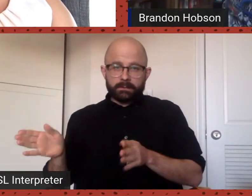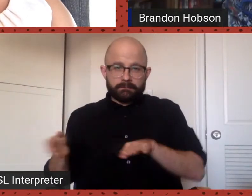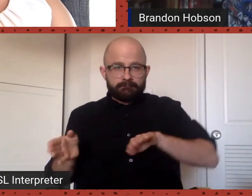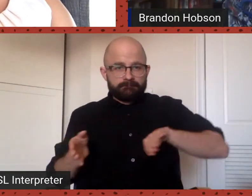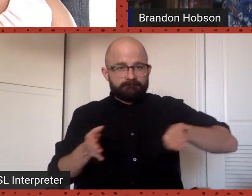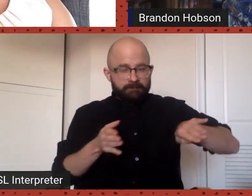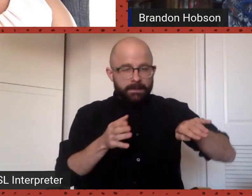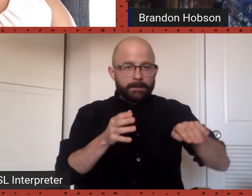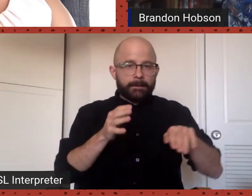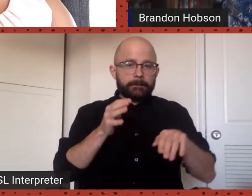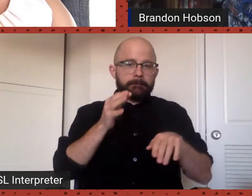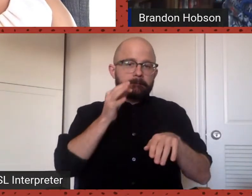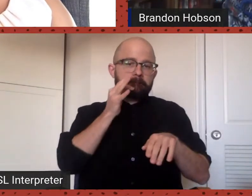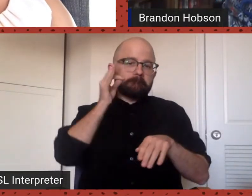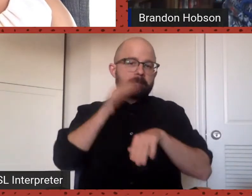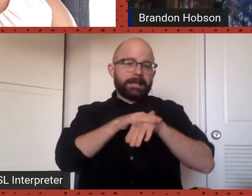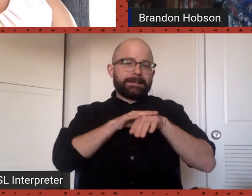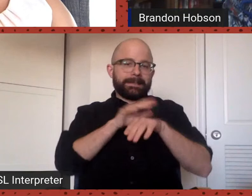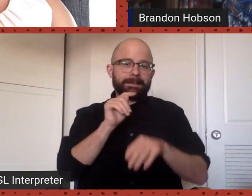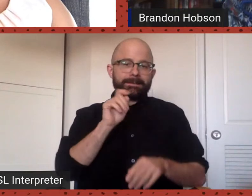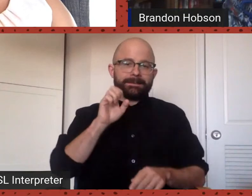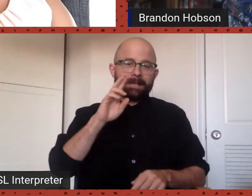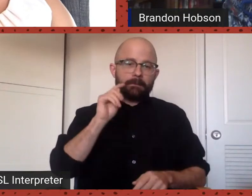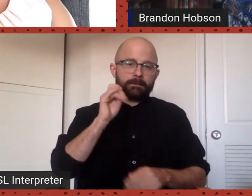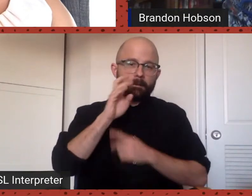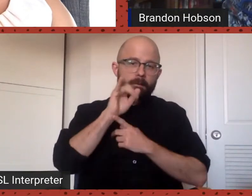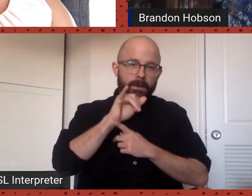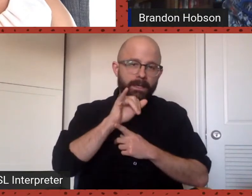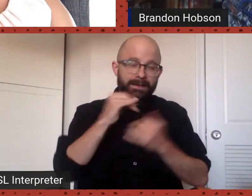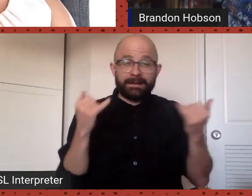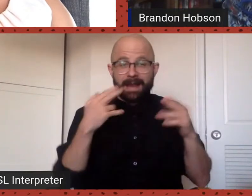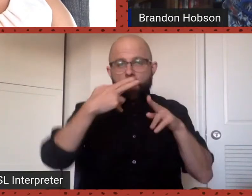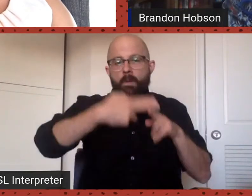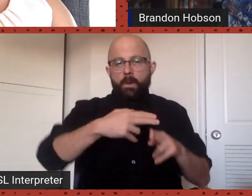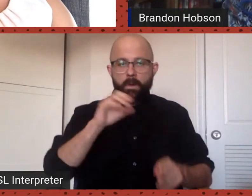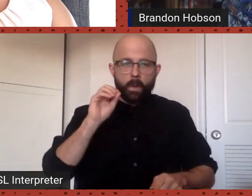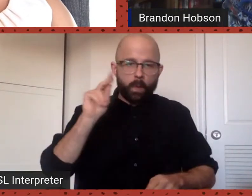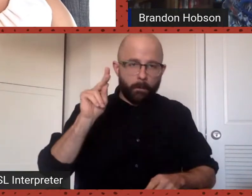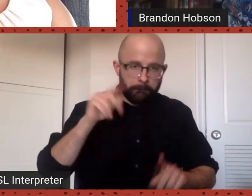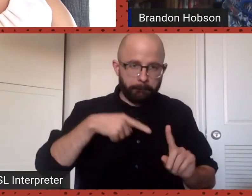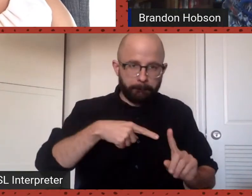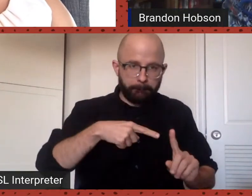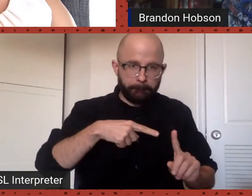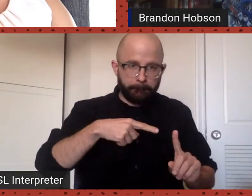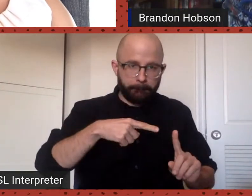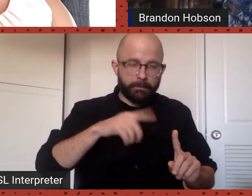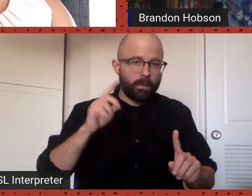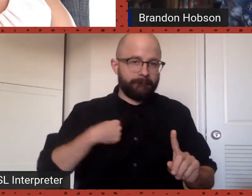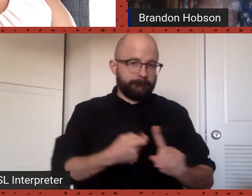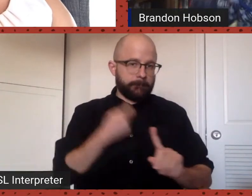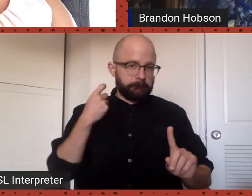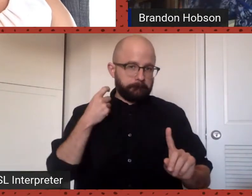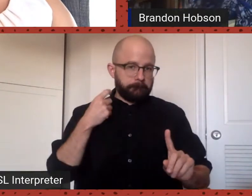now known as Oklahoma, which is where I'm from. But I also wanted that word removal